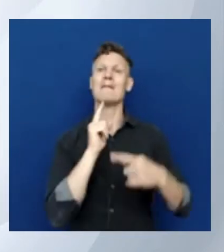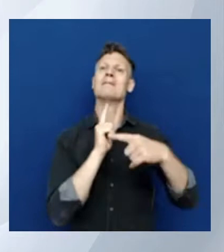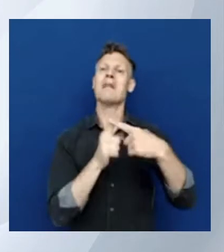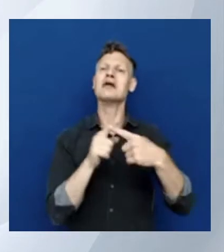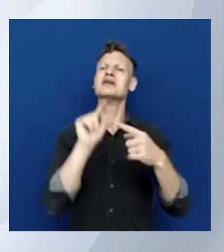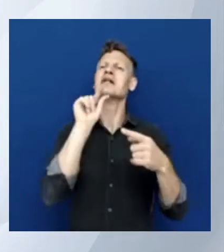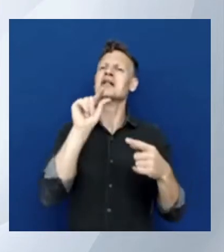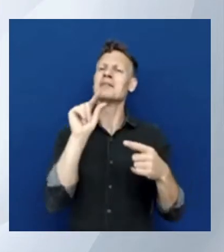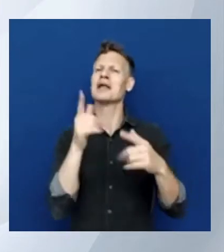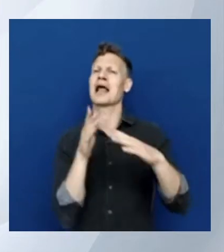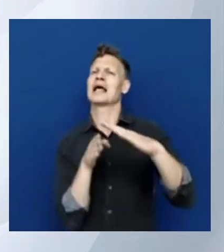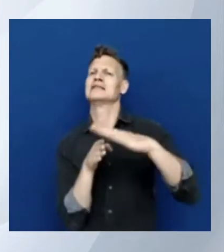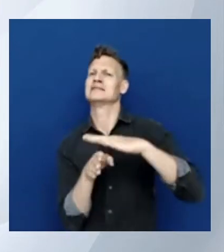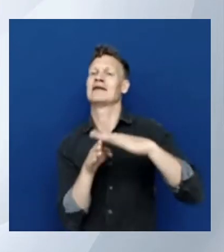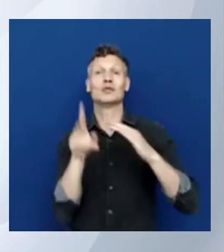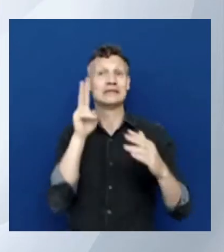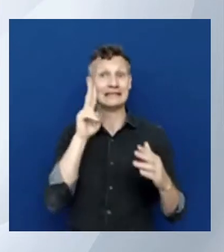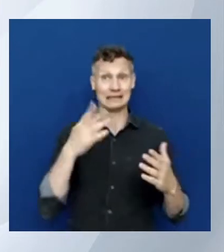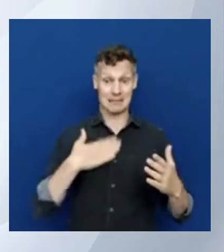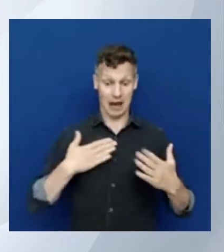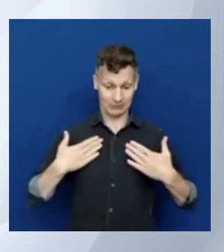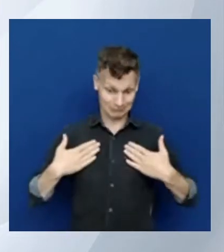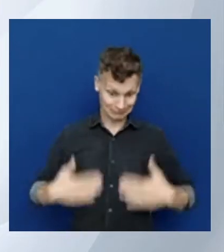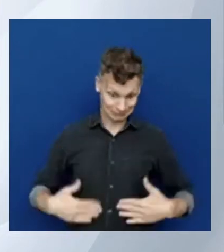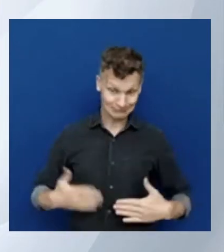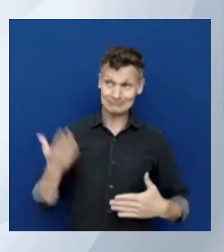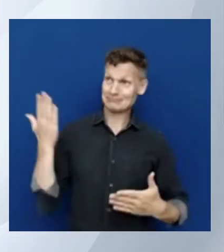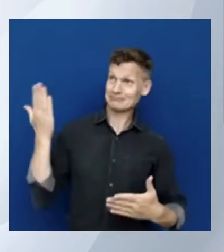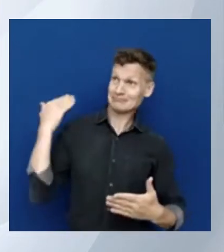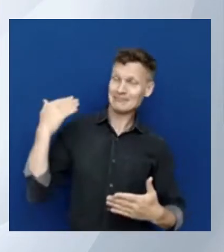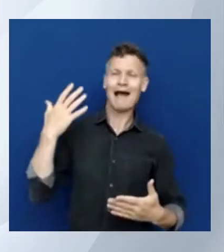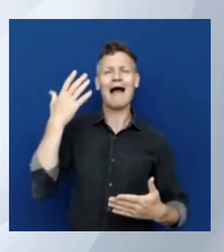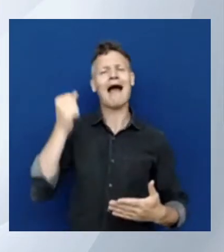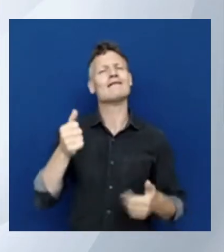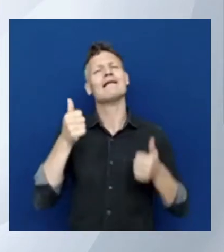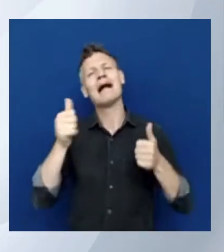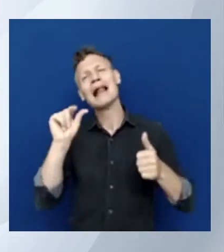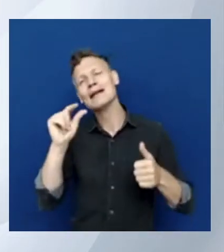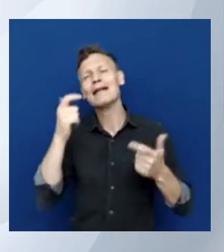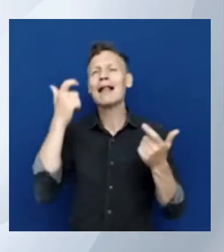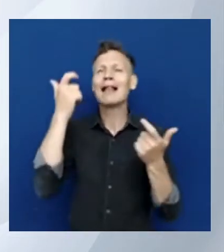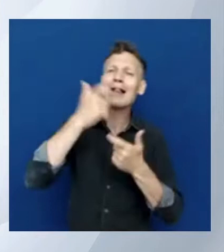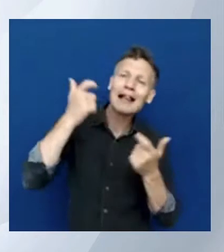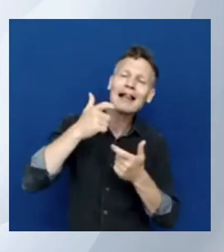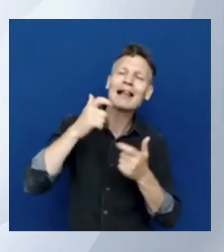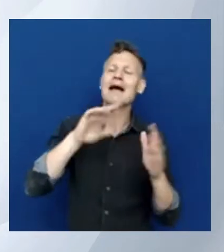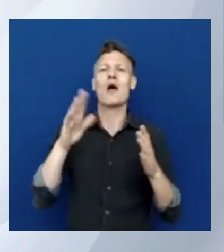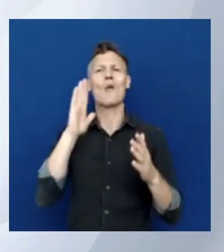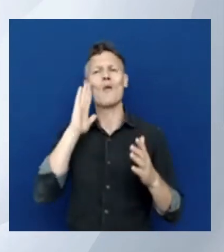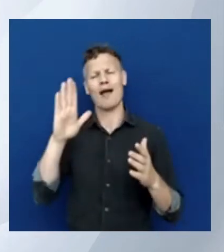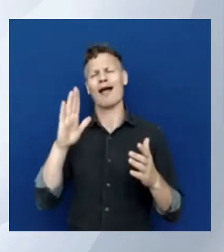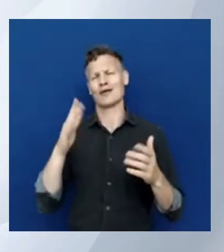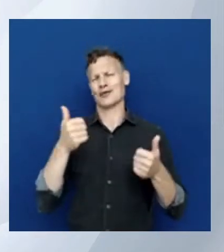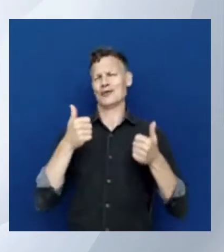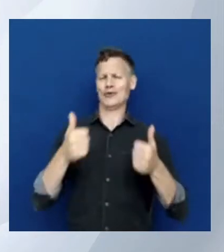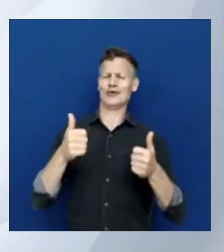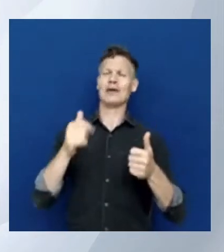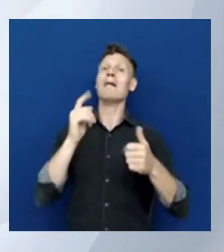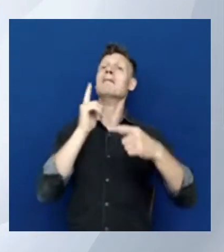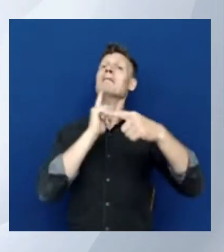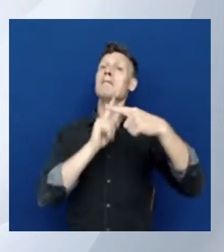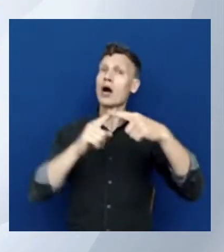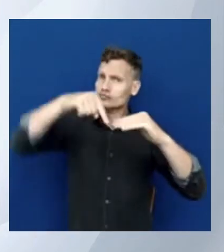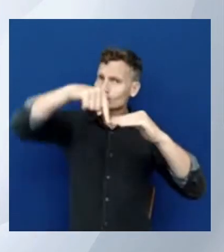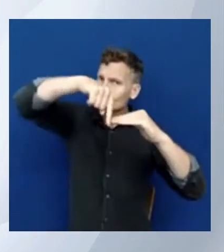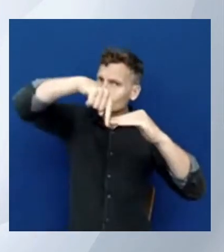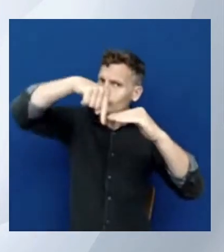my talks, there's memes, there's programming humor, and we're going to have a good time, but we're also going to have a meaningful, deep discussion